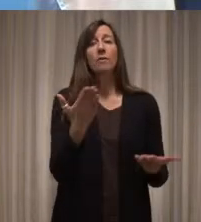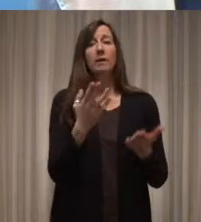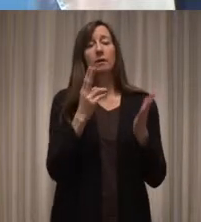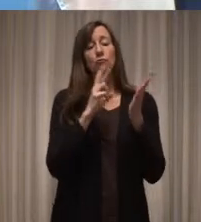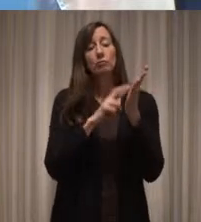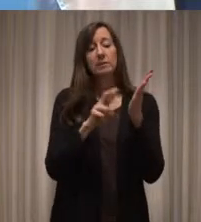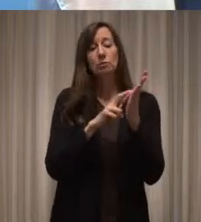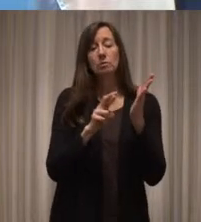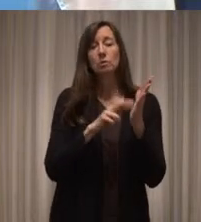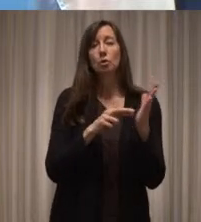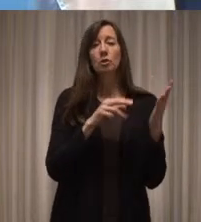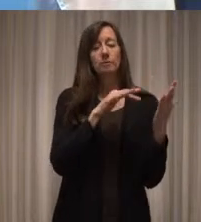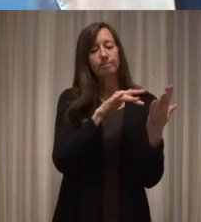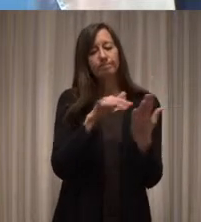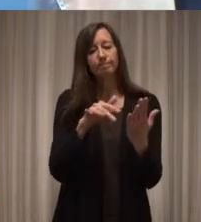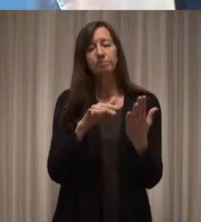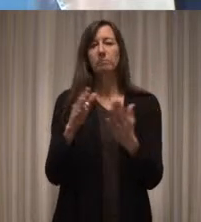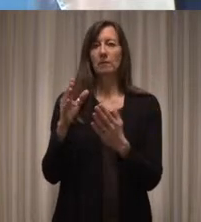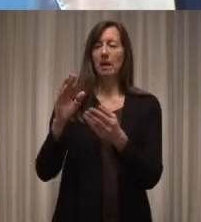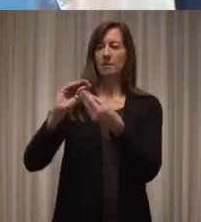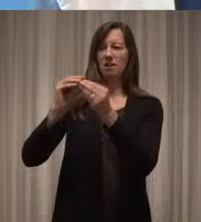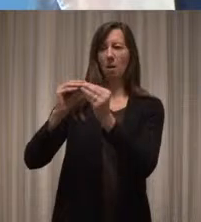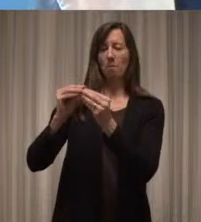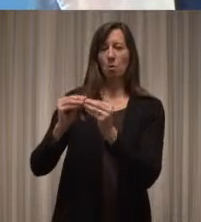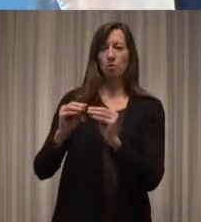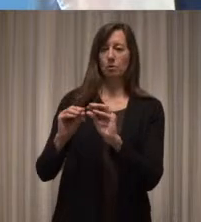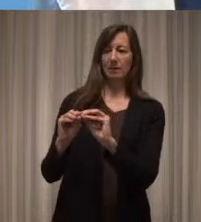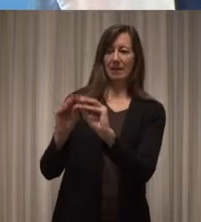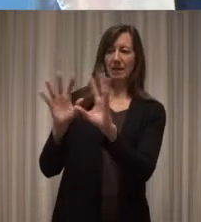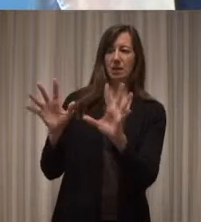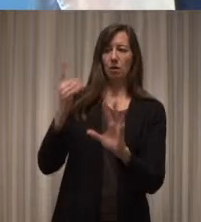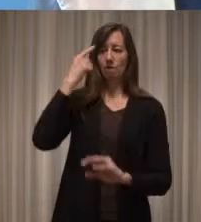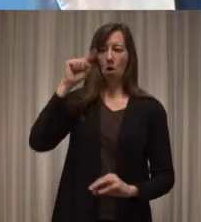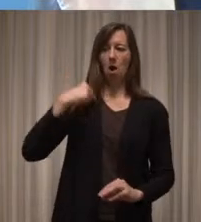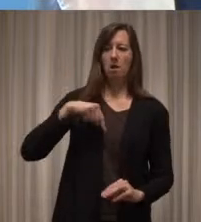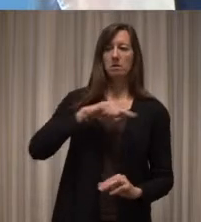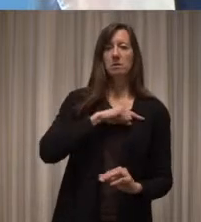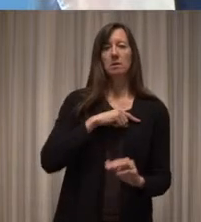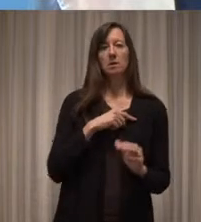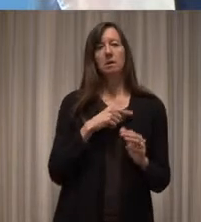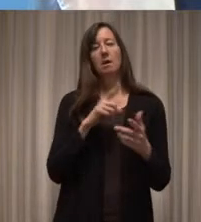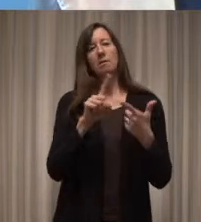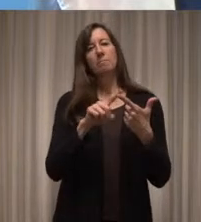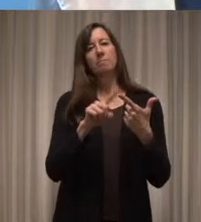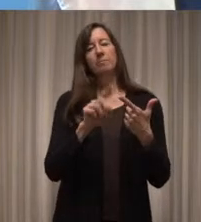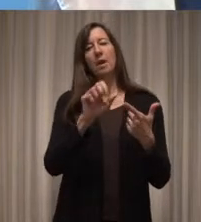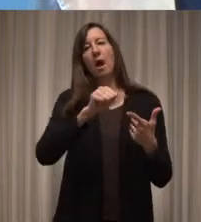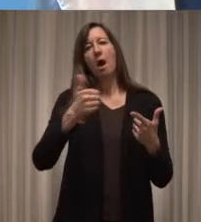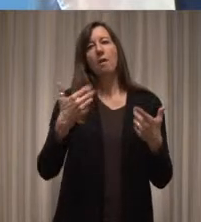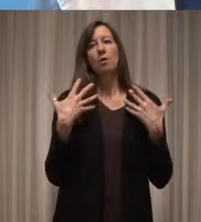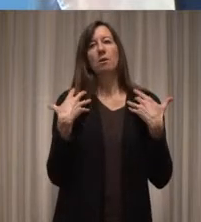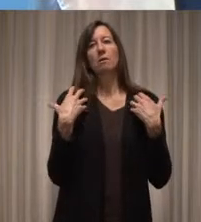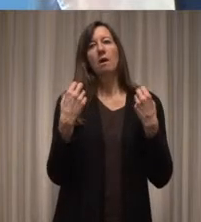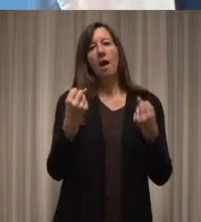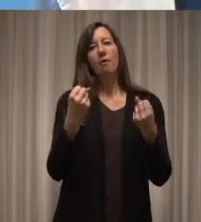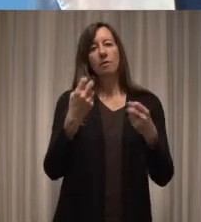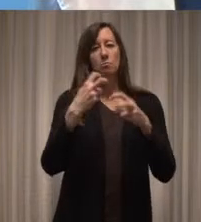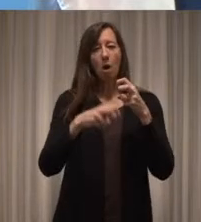clear picture is a set of underlying health conditions, also known as